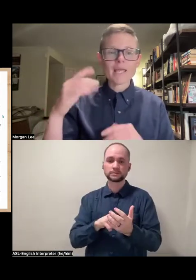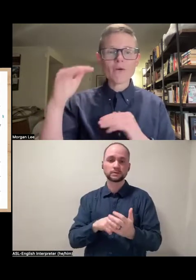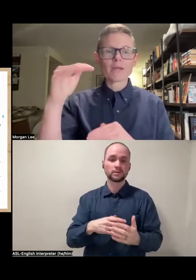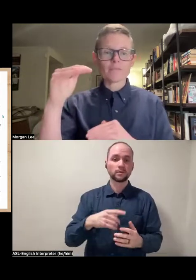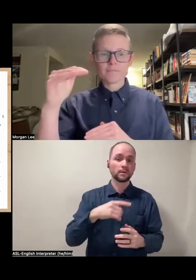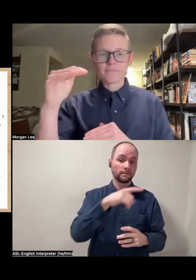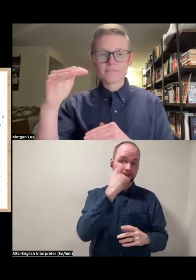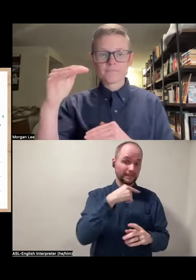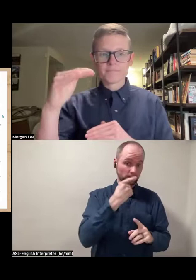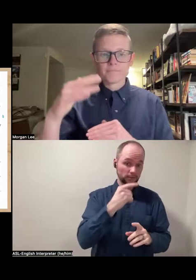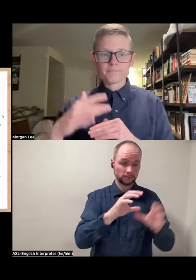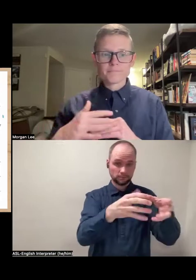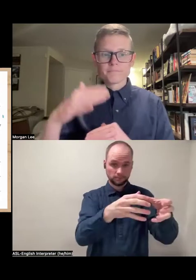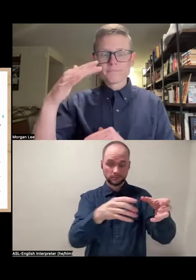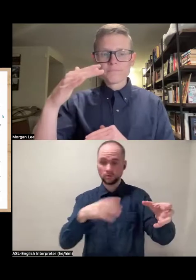Black hearing,